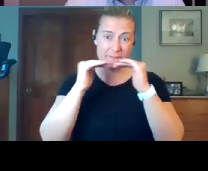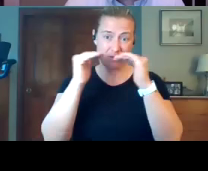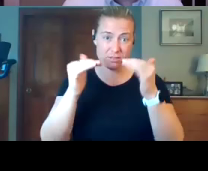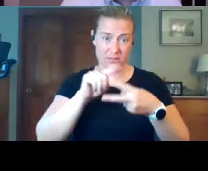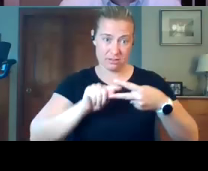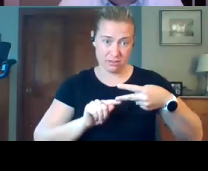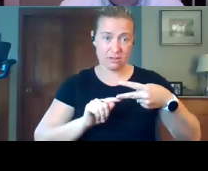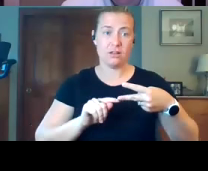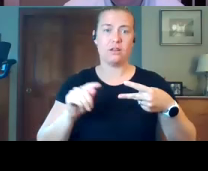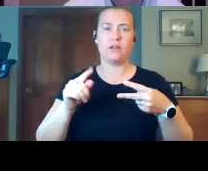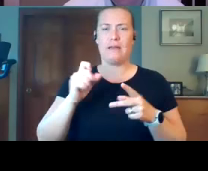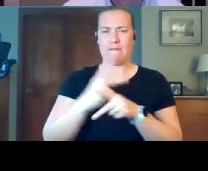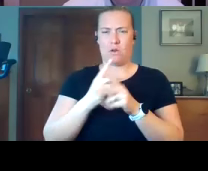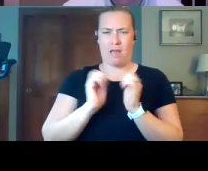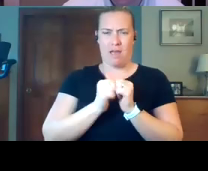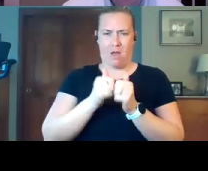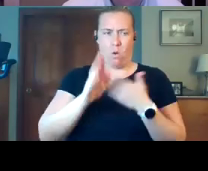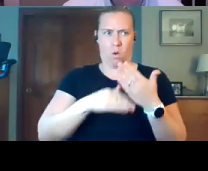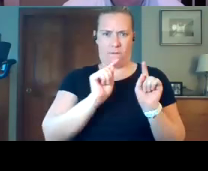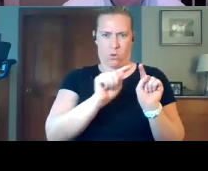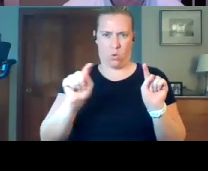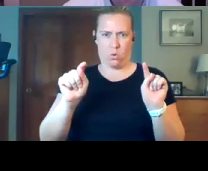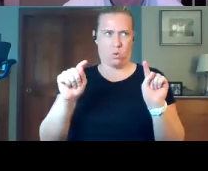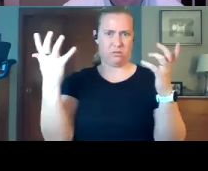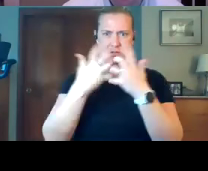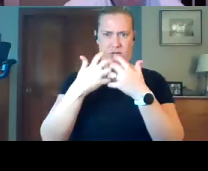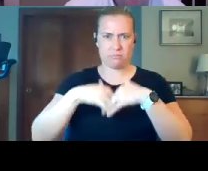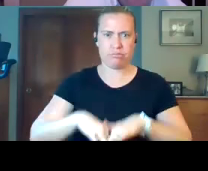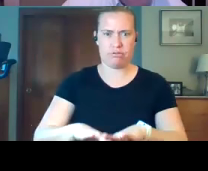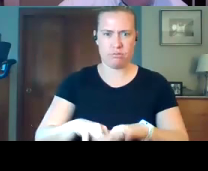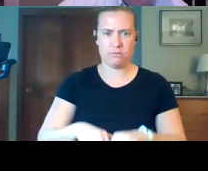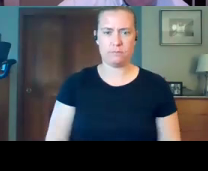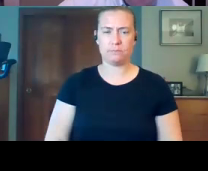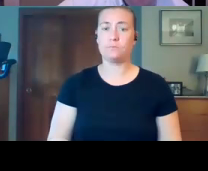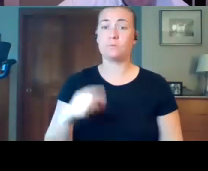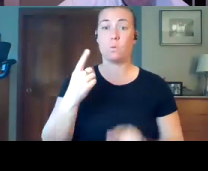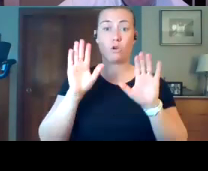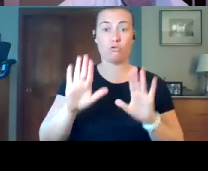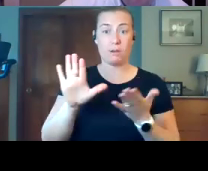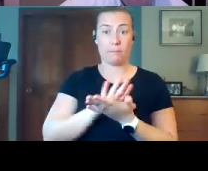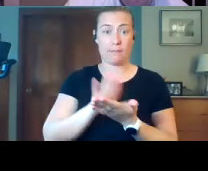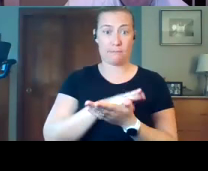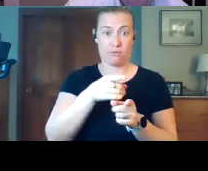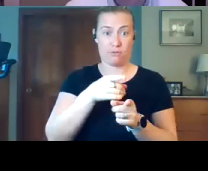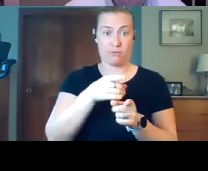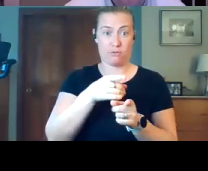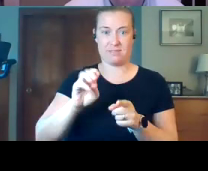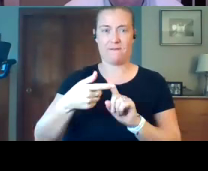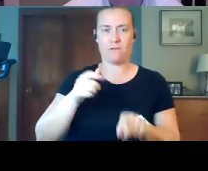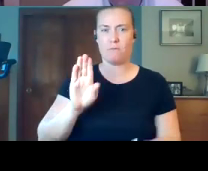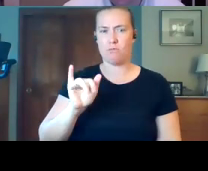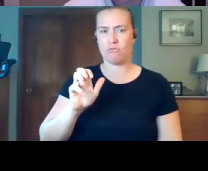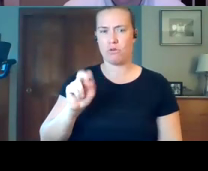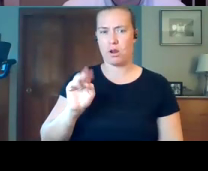think about how these fit together synergistically. And there's a great paper I cite here from Brian Weiner called In Search